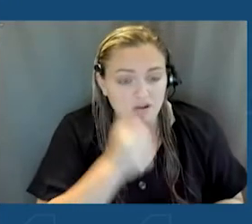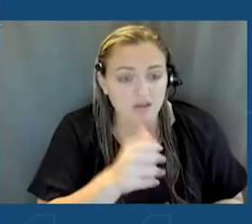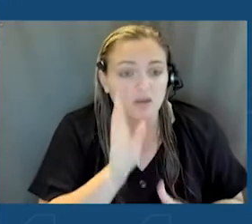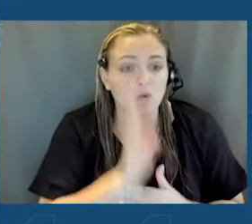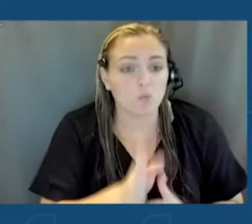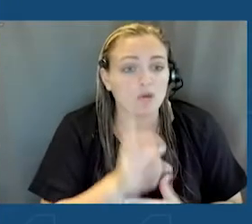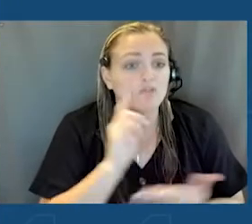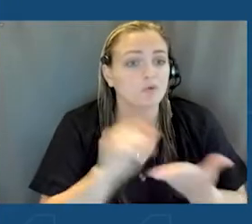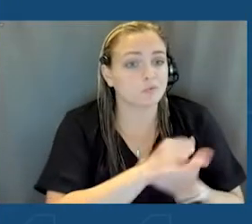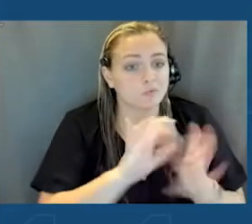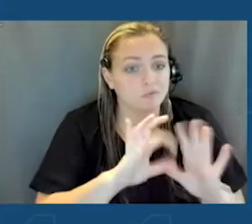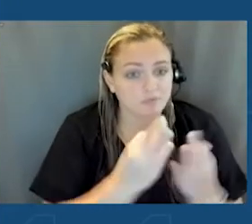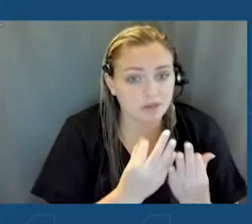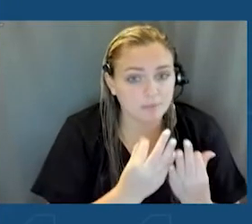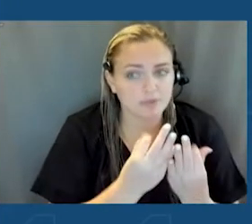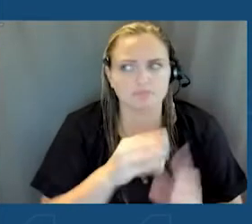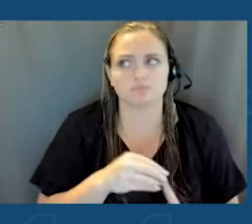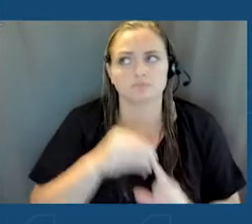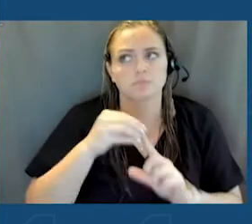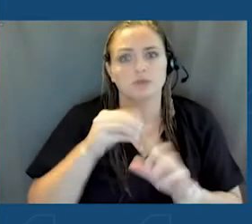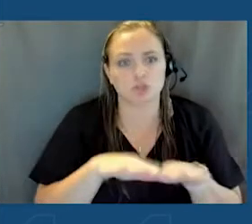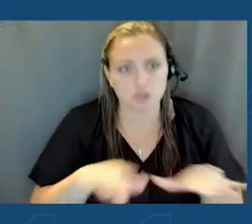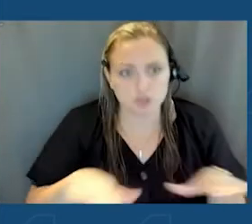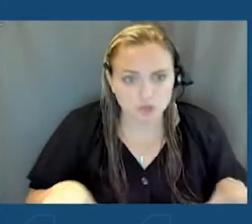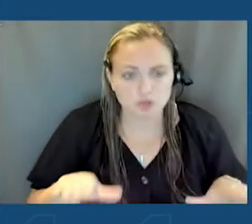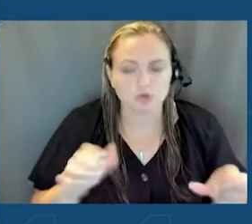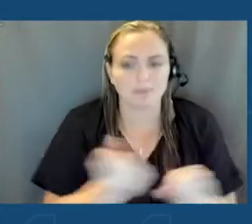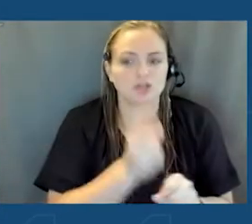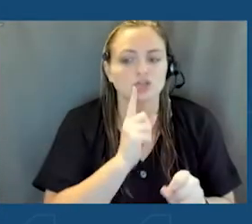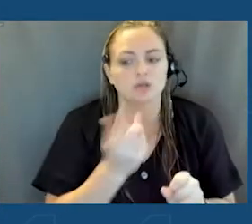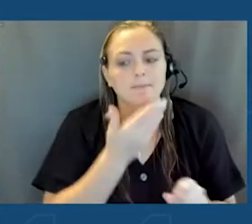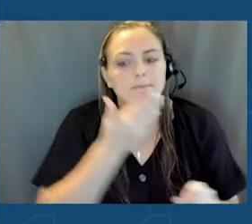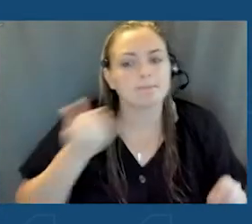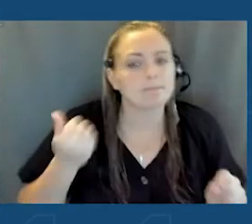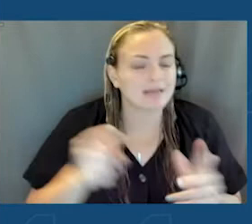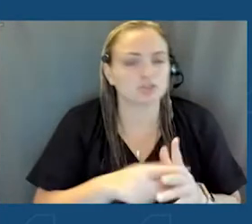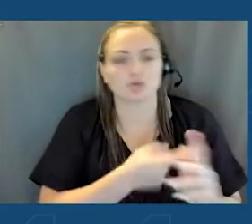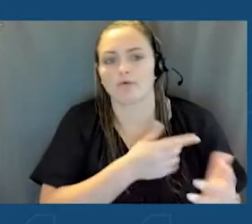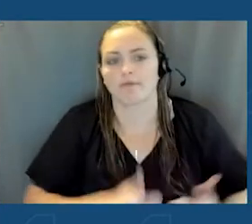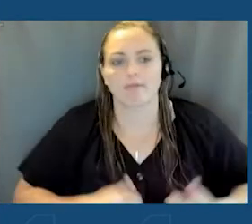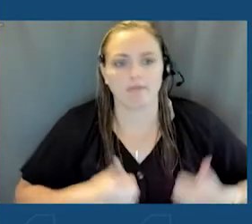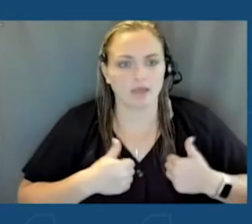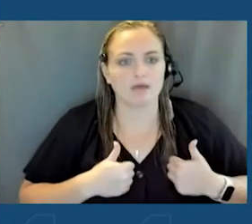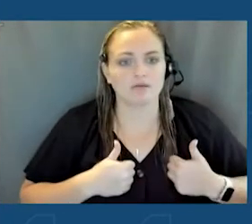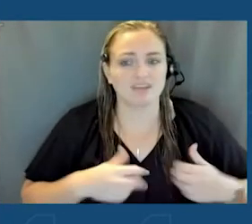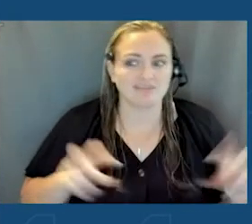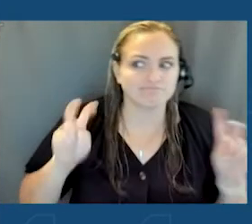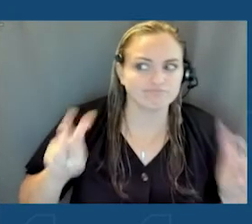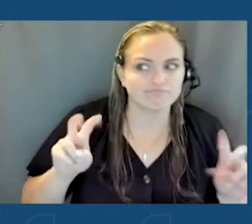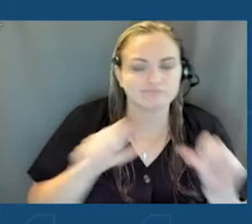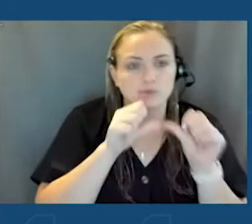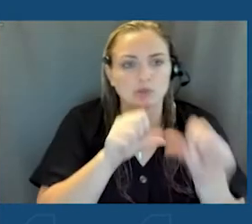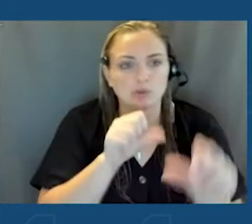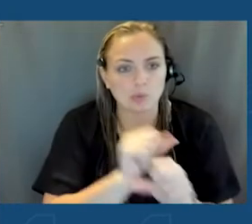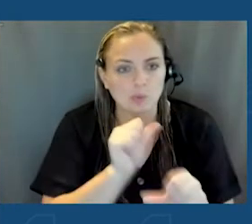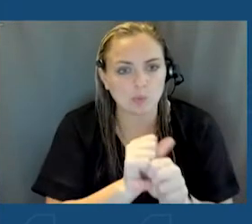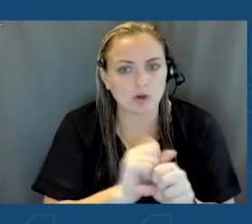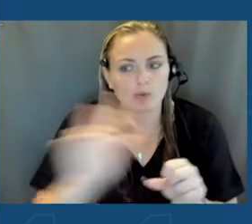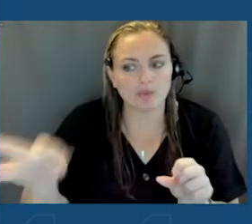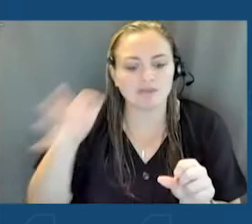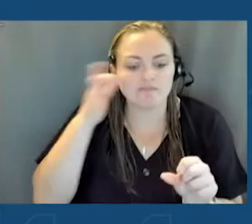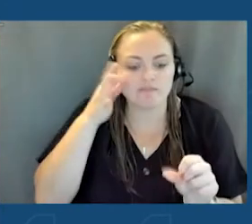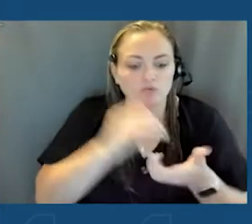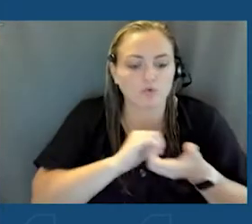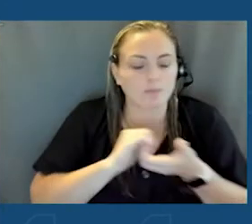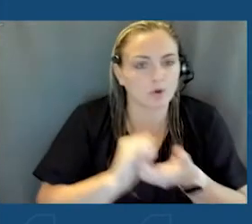York families, and especially our children, to give them the very best start in life. And I'm looking forward to continuing to work with incredible partners